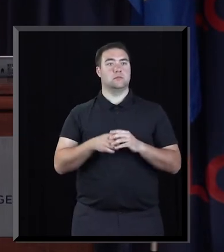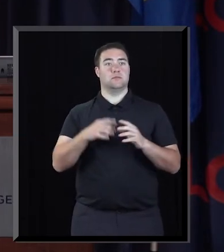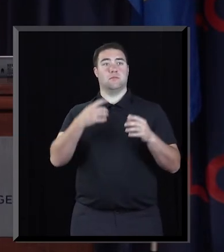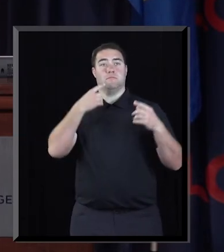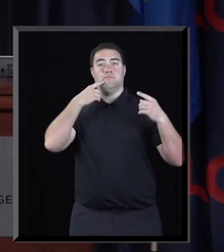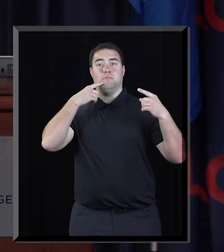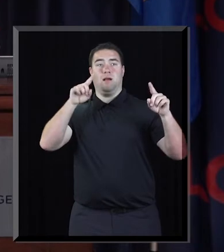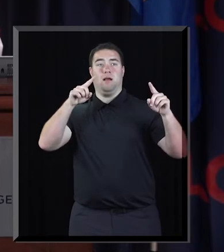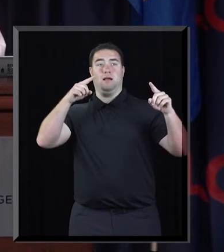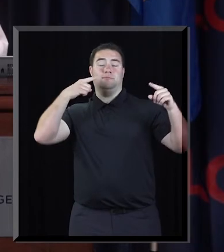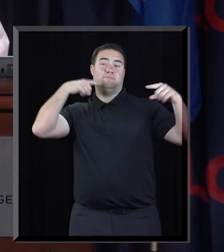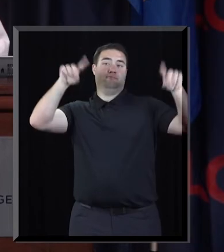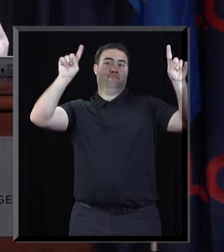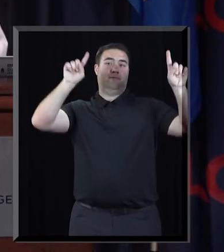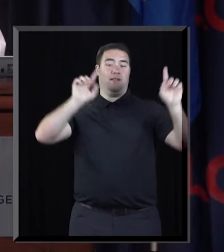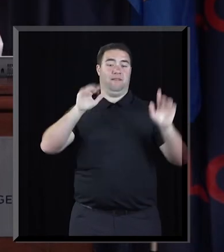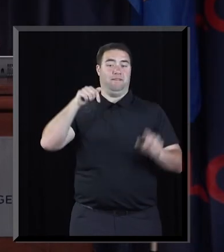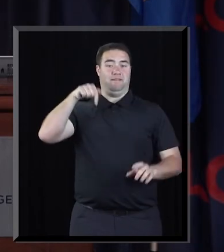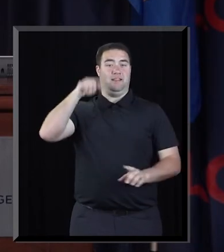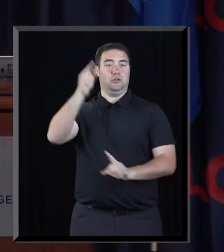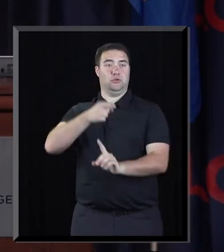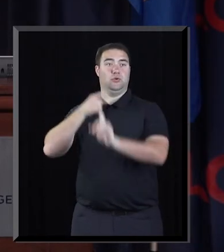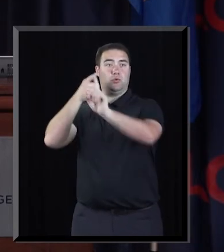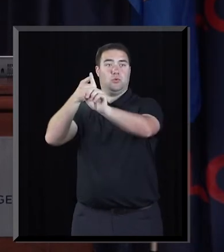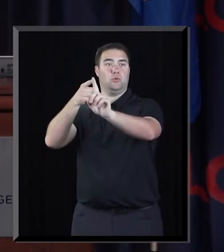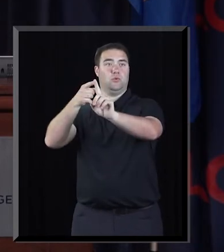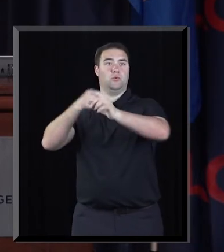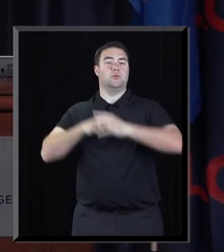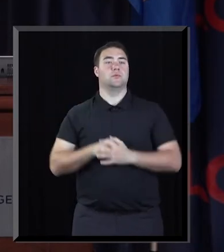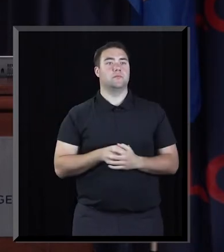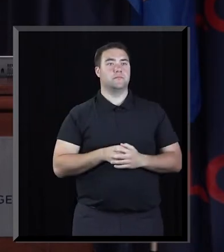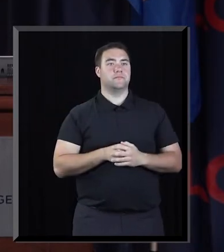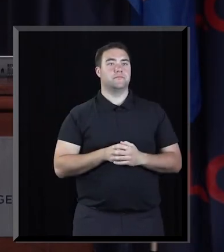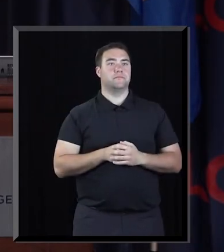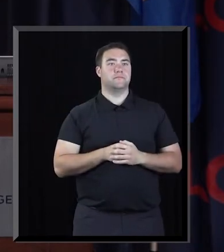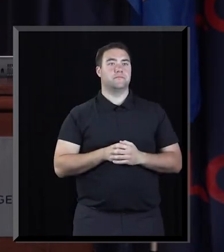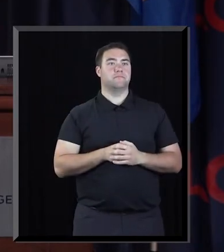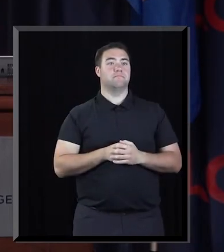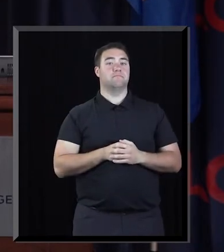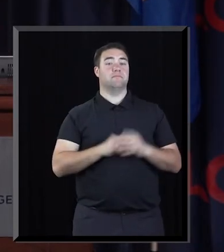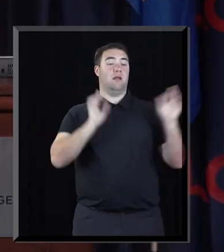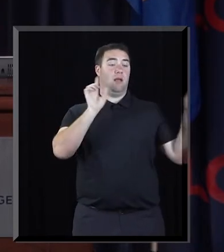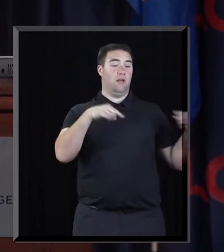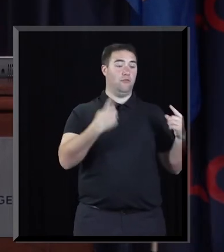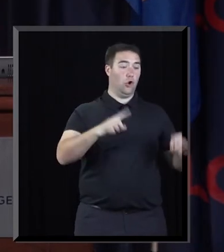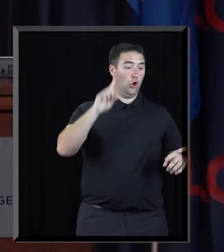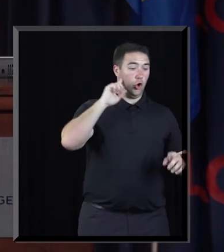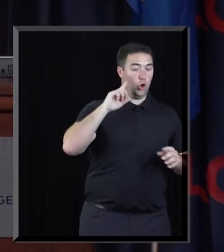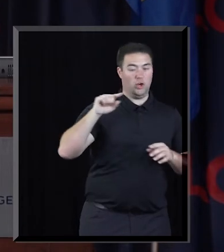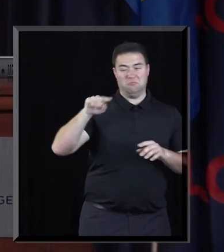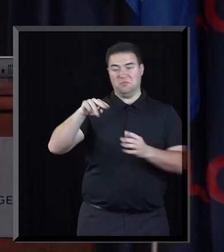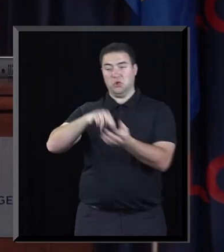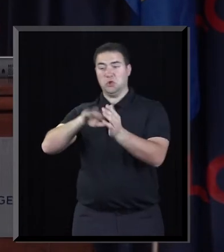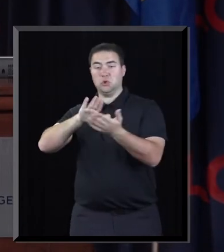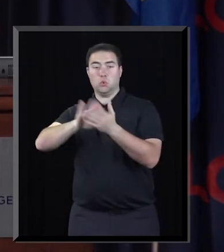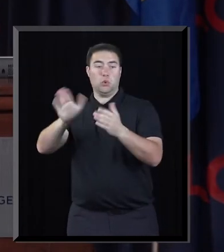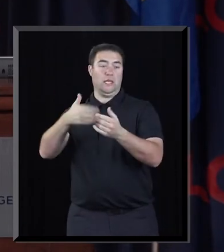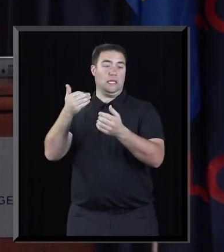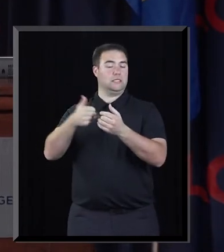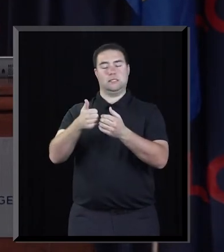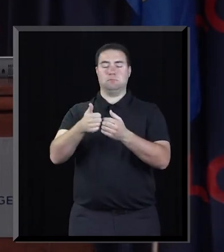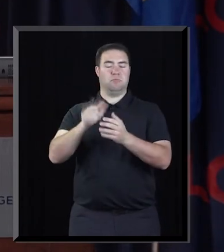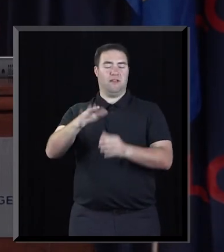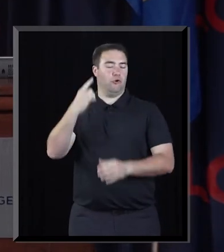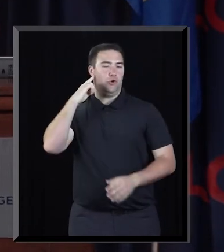a nurse. Now, I've never heard a single person say that nursing school is easy, and after experiencing it, I understand why.